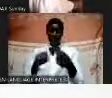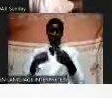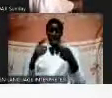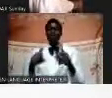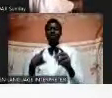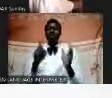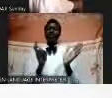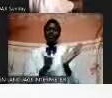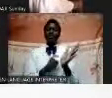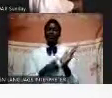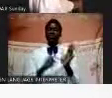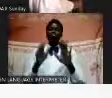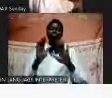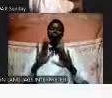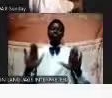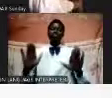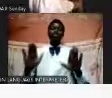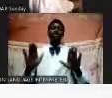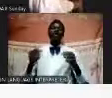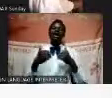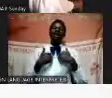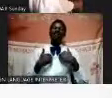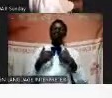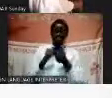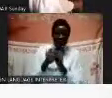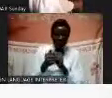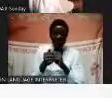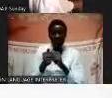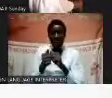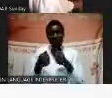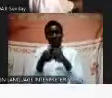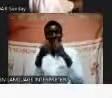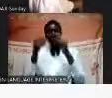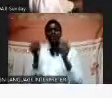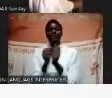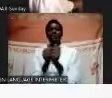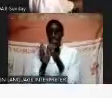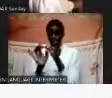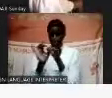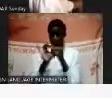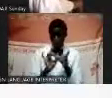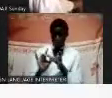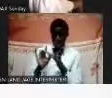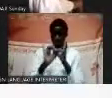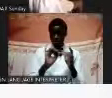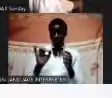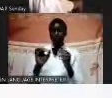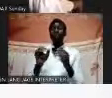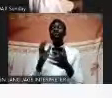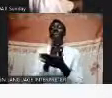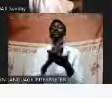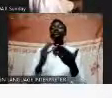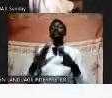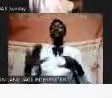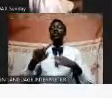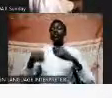with coordination. And I tell you that a lot of children, when they're buttoning up, that's the fast way of knowing how